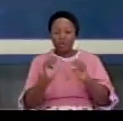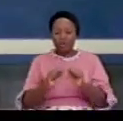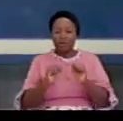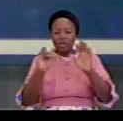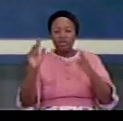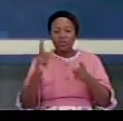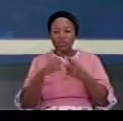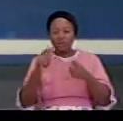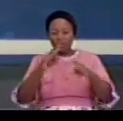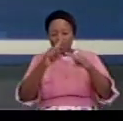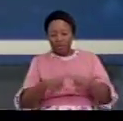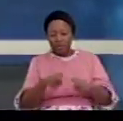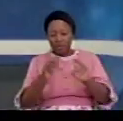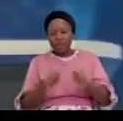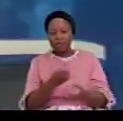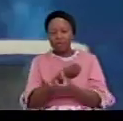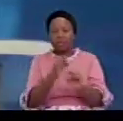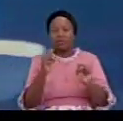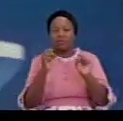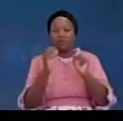trustworthy Redeemer.